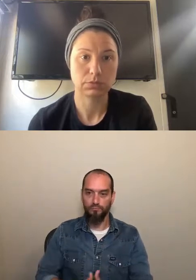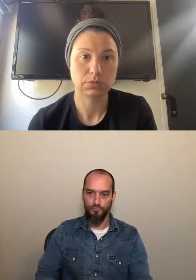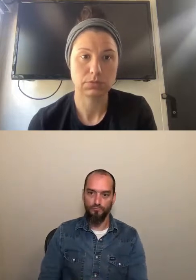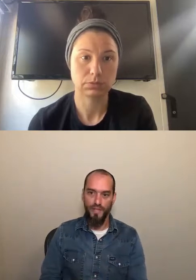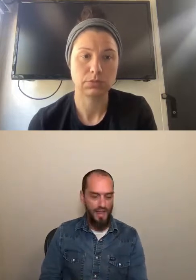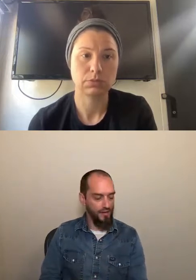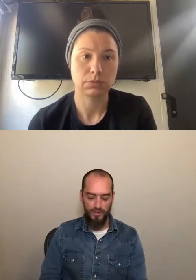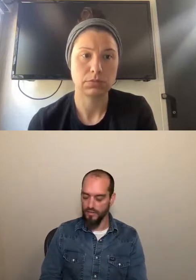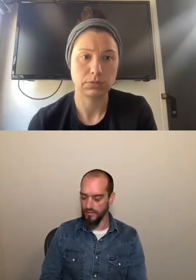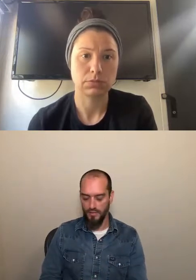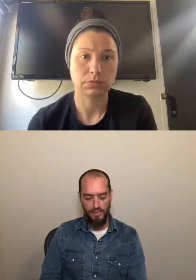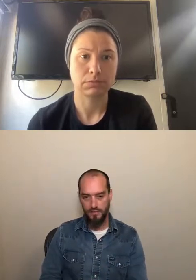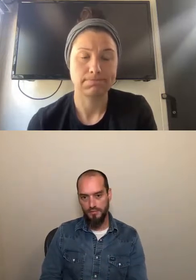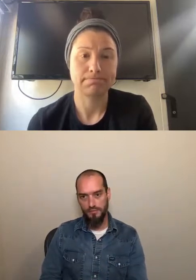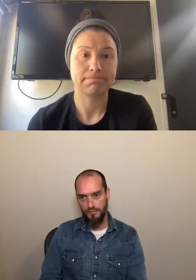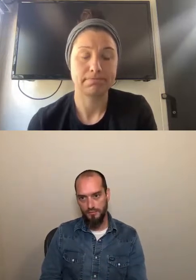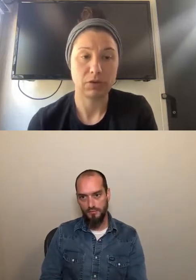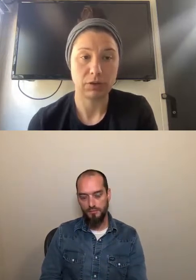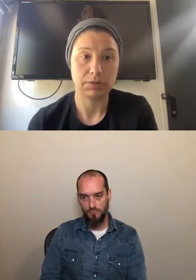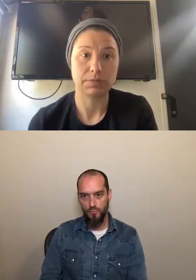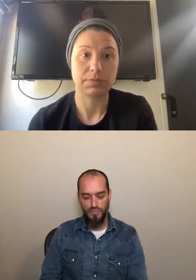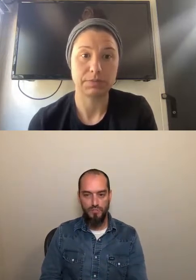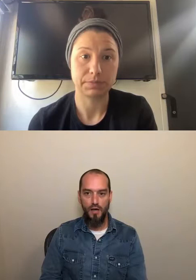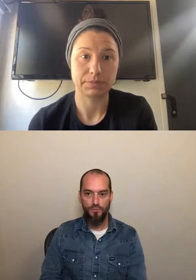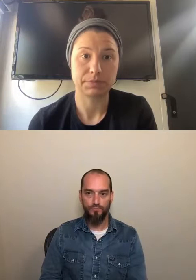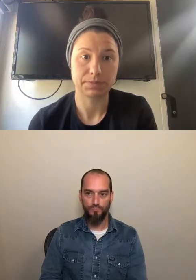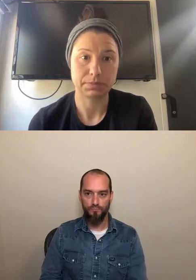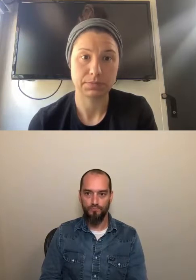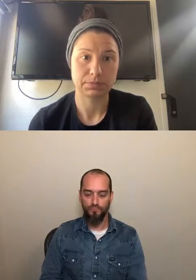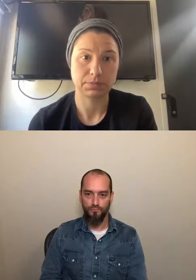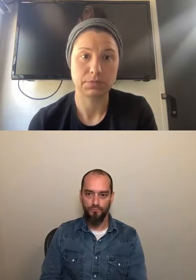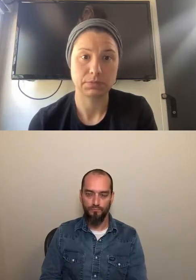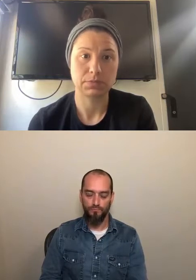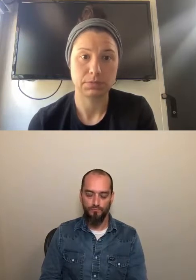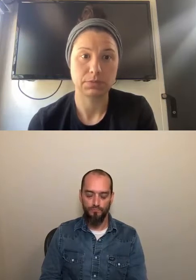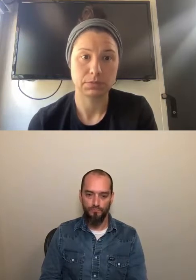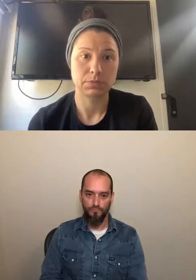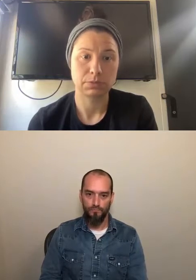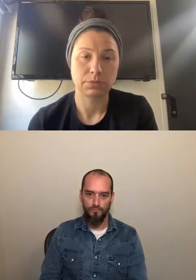home and everything in it, which is tough.